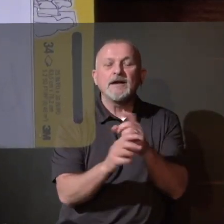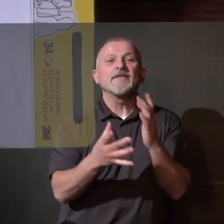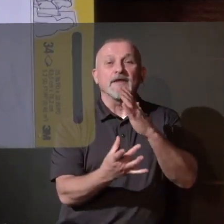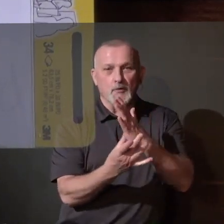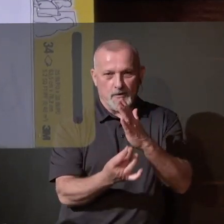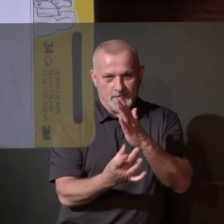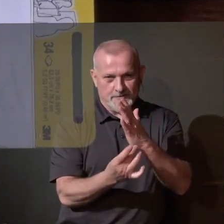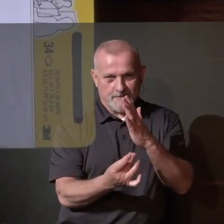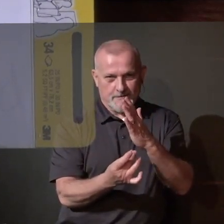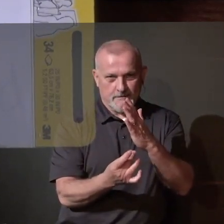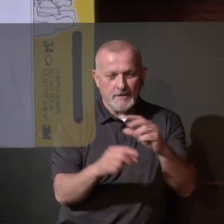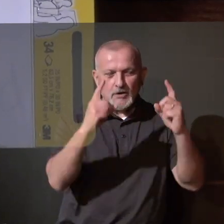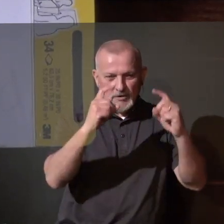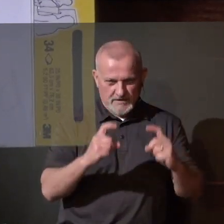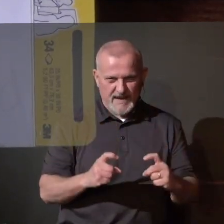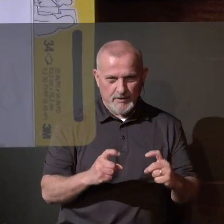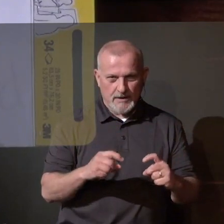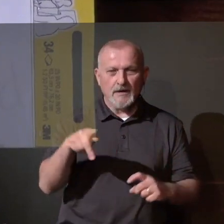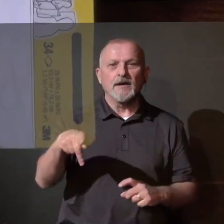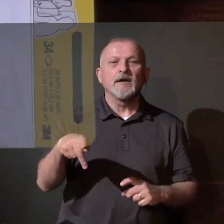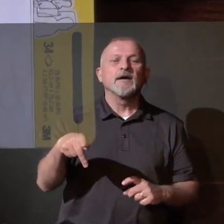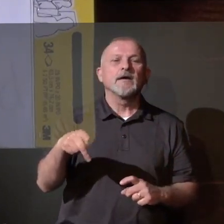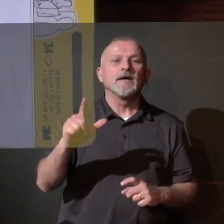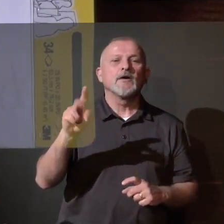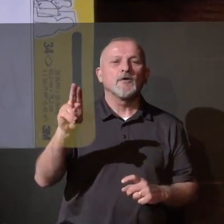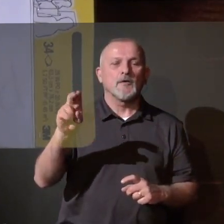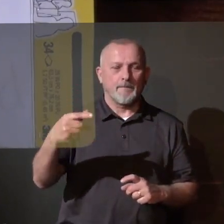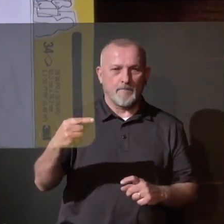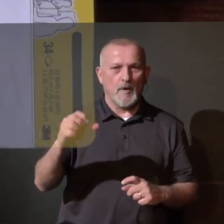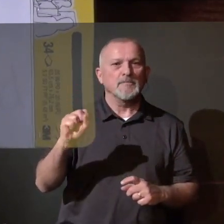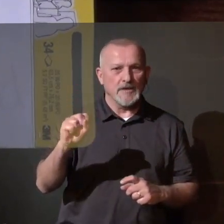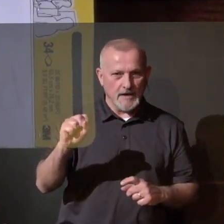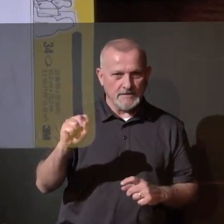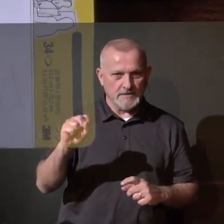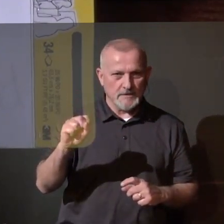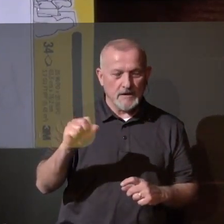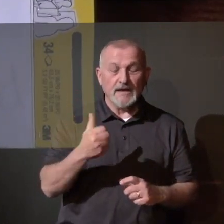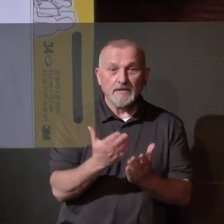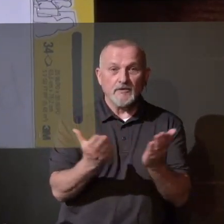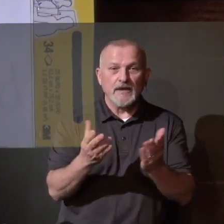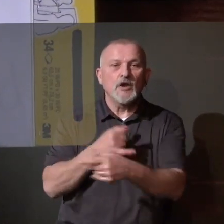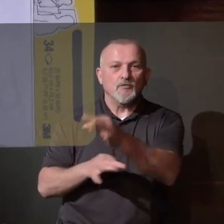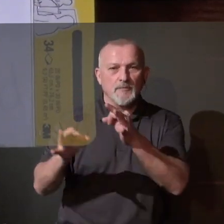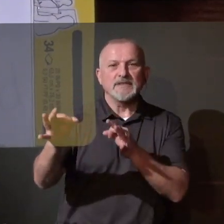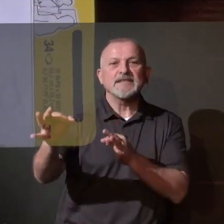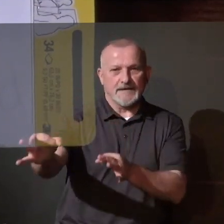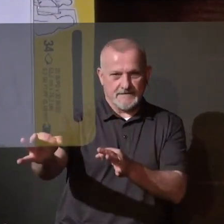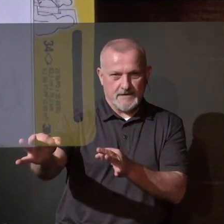Changing what? Changing the oil. Checking what? Checking the plugs. What else?